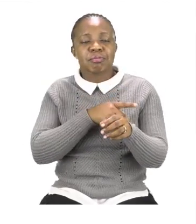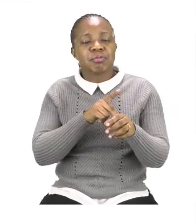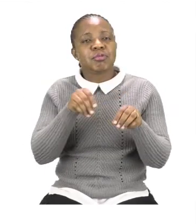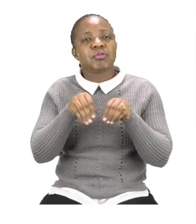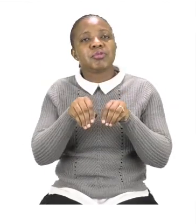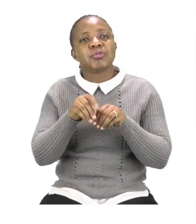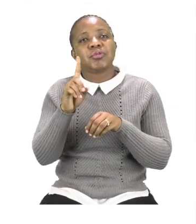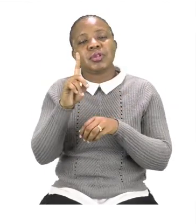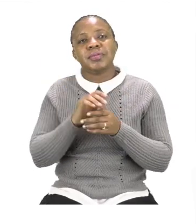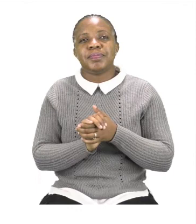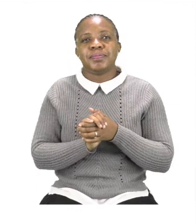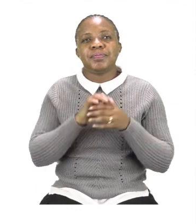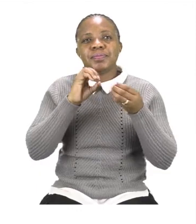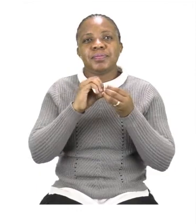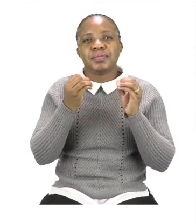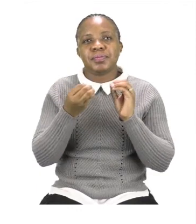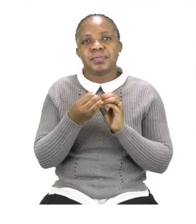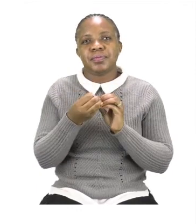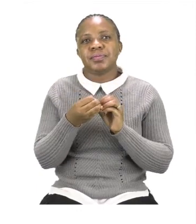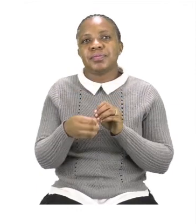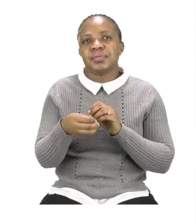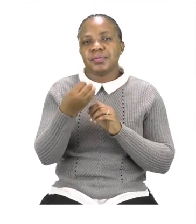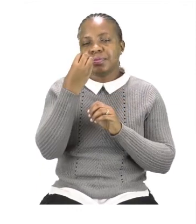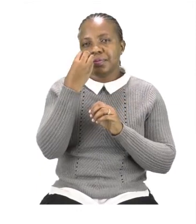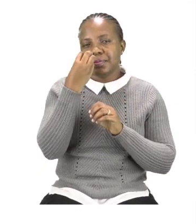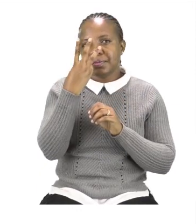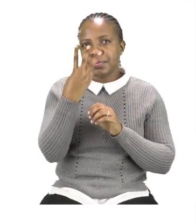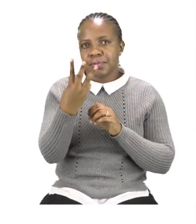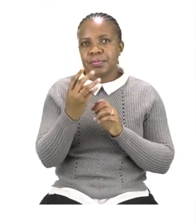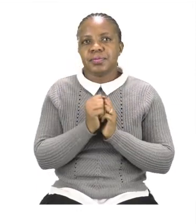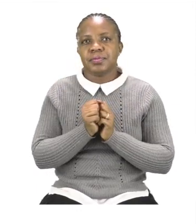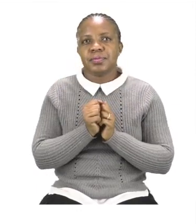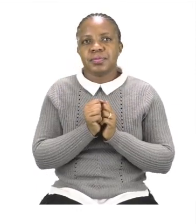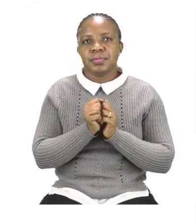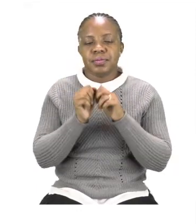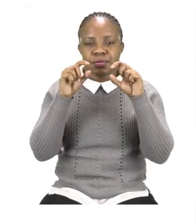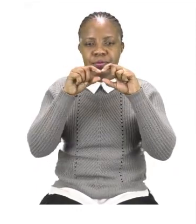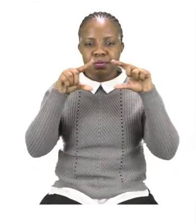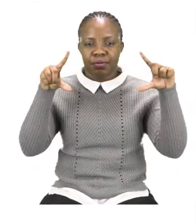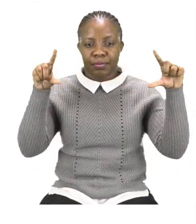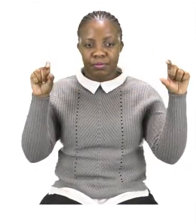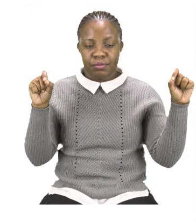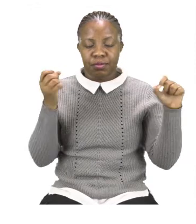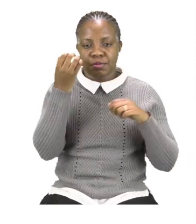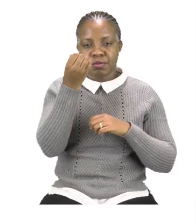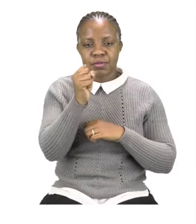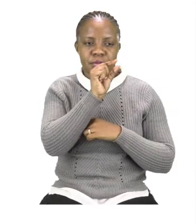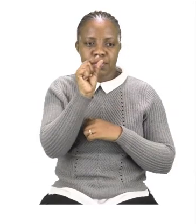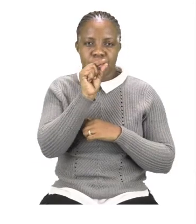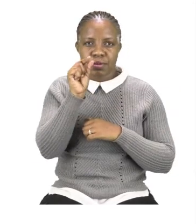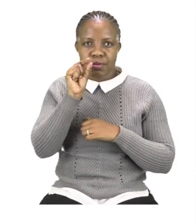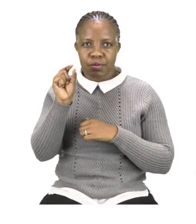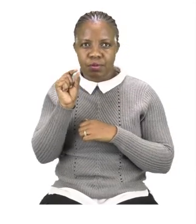Number 3 says, make use of the words in the box to complete the